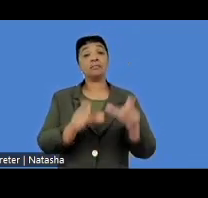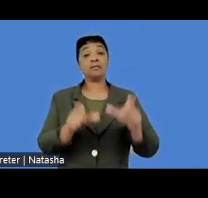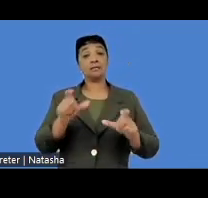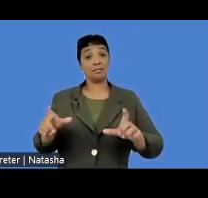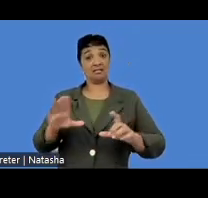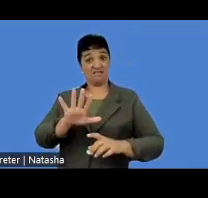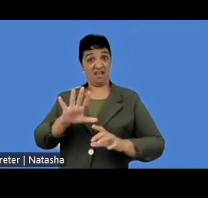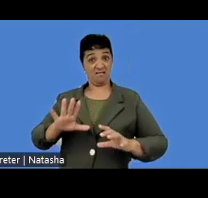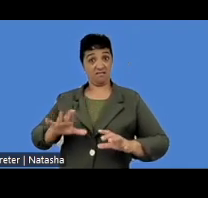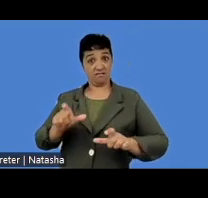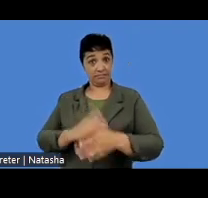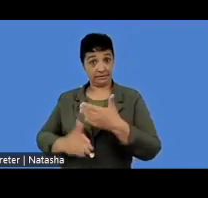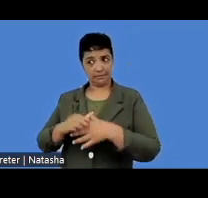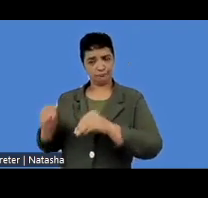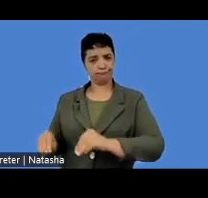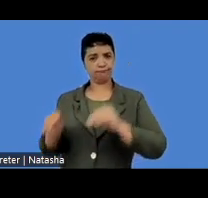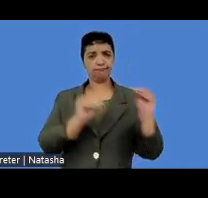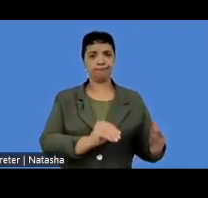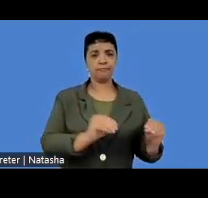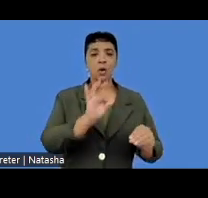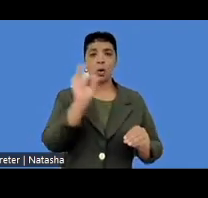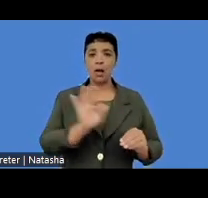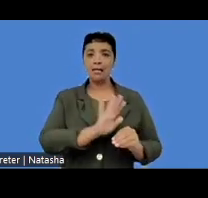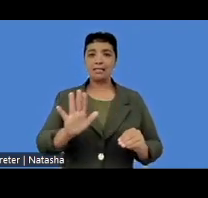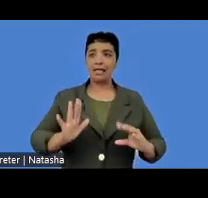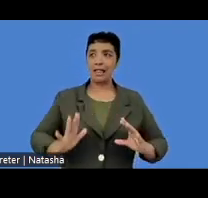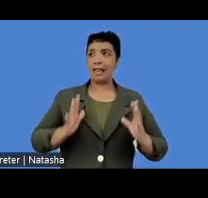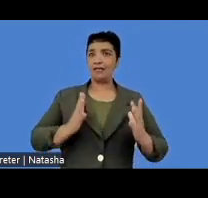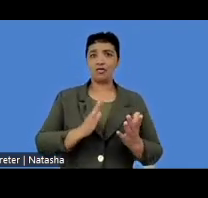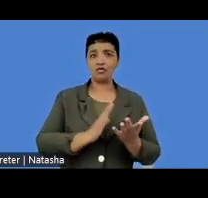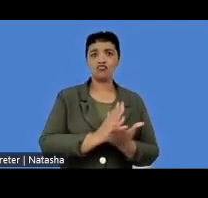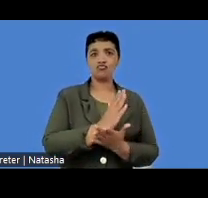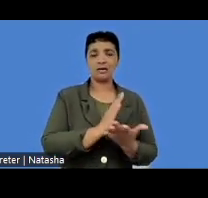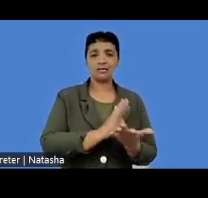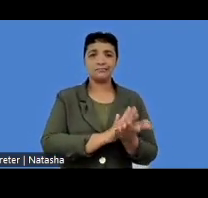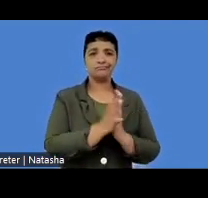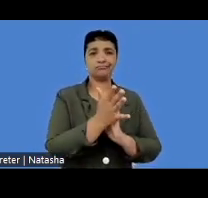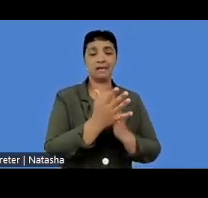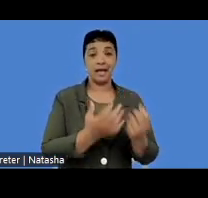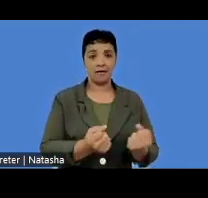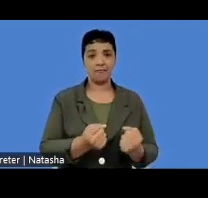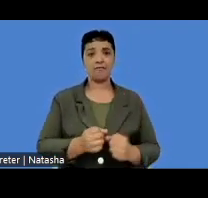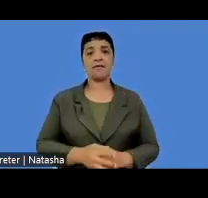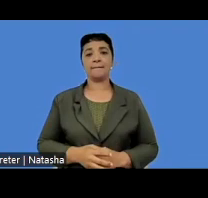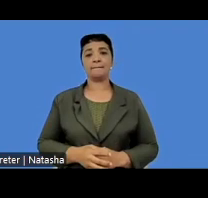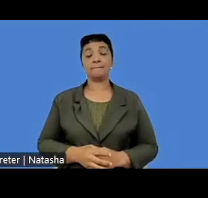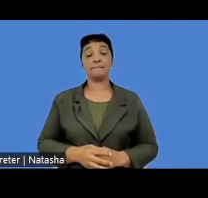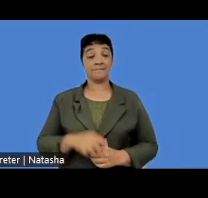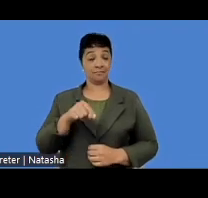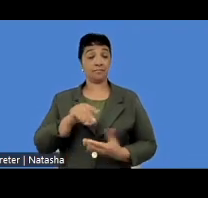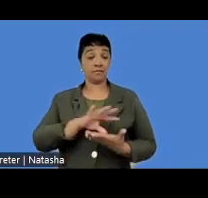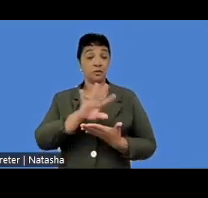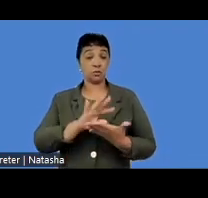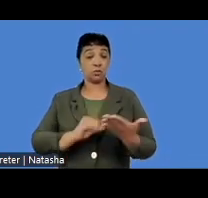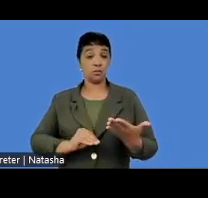because of the violation of their right for family reunification. And this story with